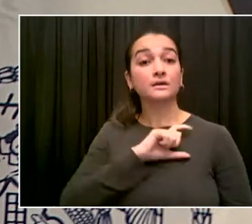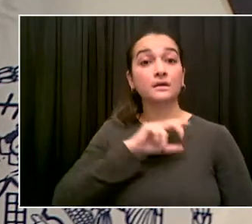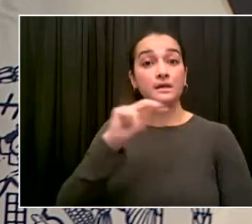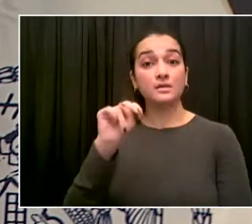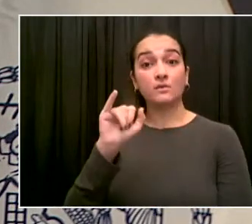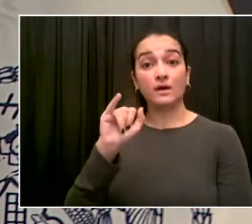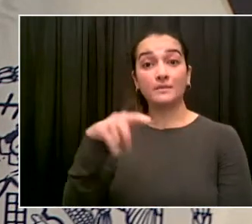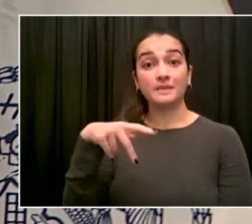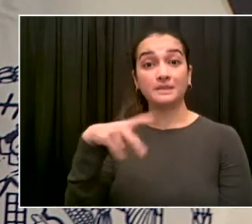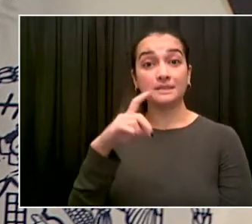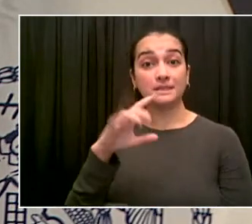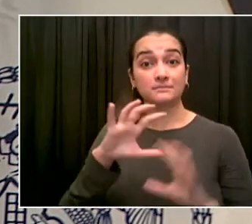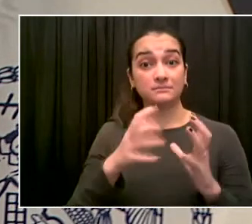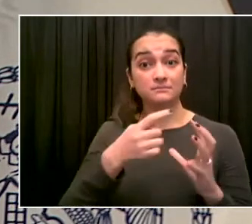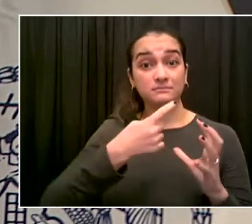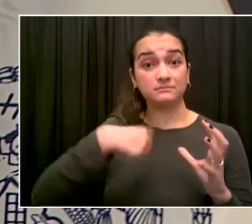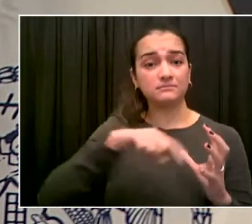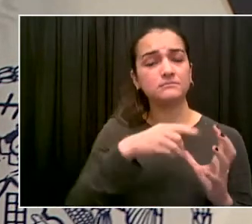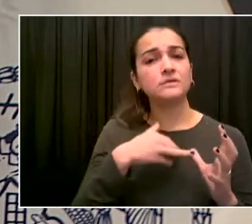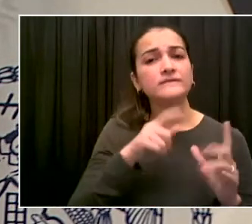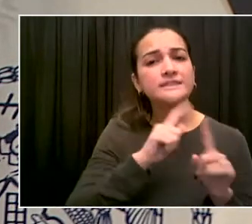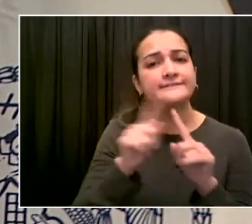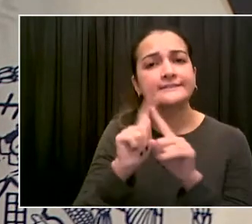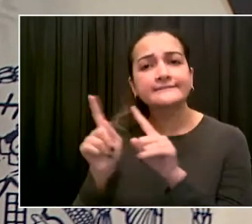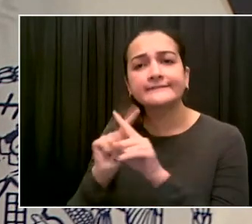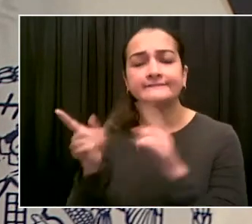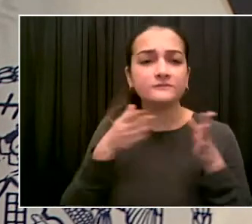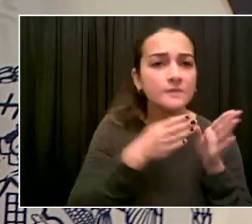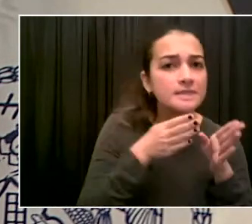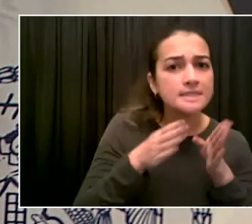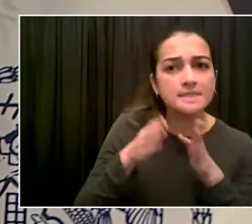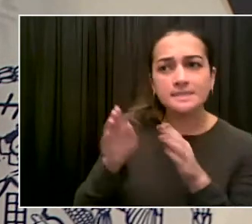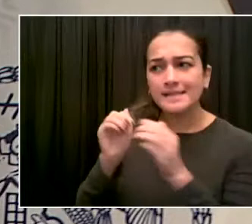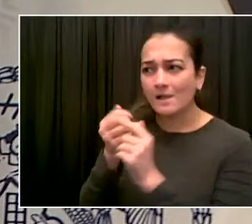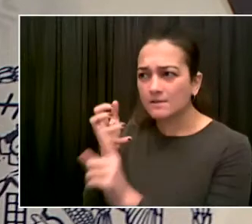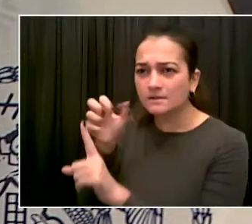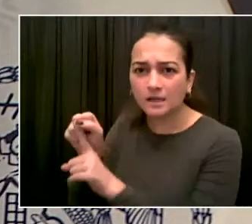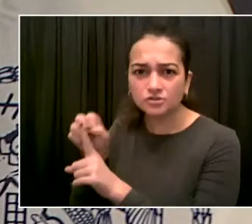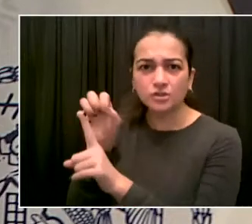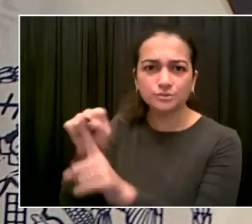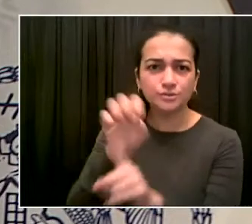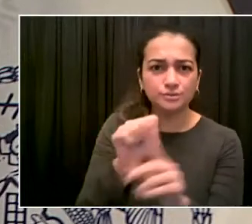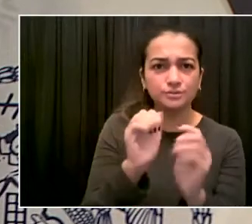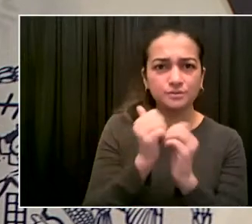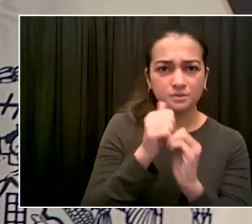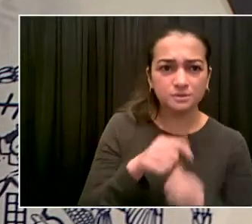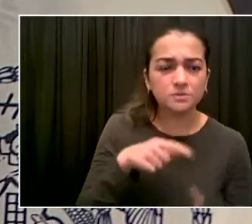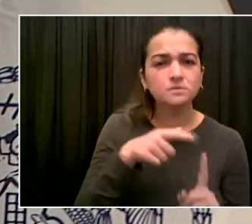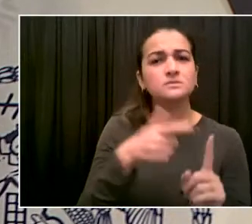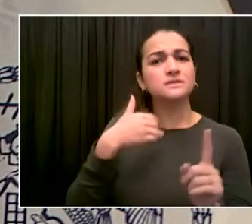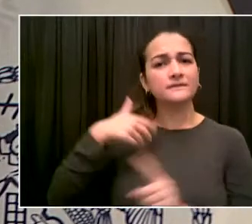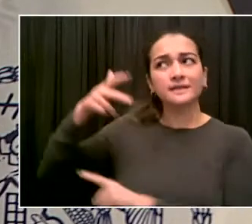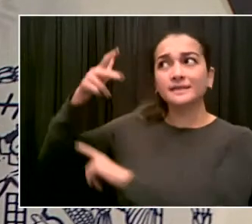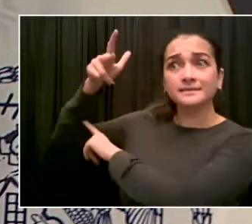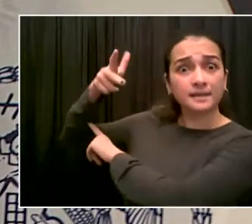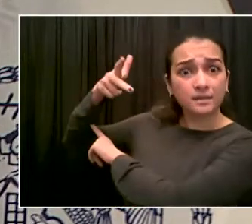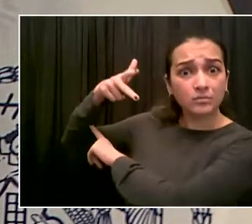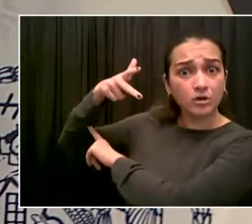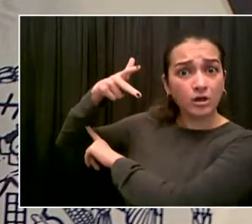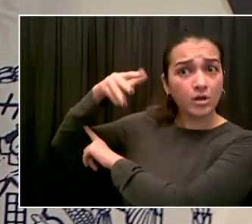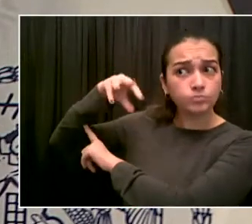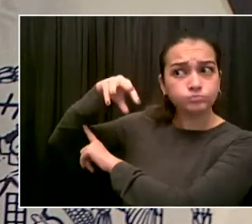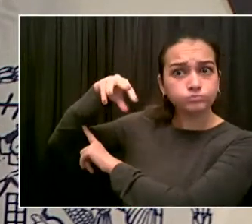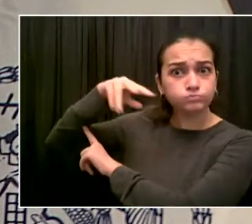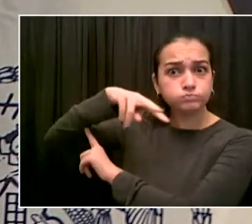video, have been able to identify perpetrators better than ever before and find them, arrest them, prosecute them better than